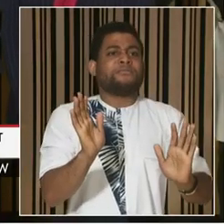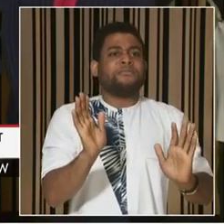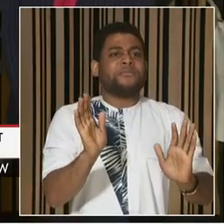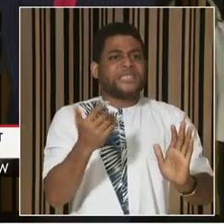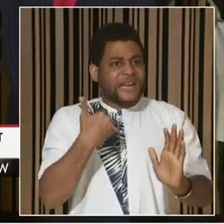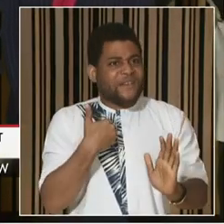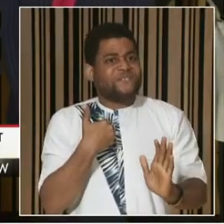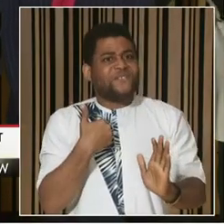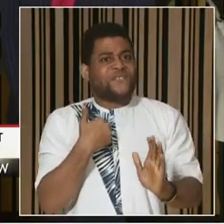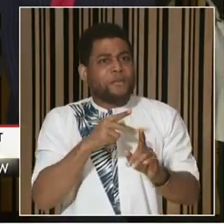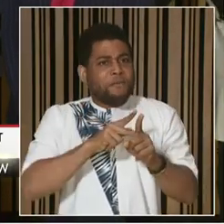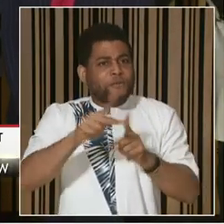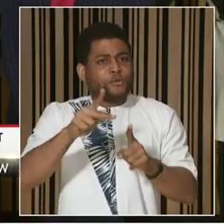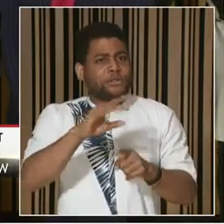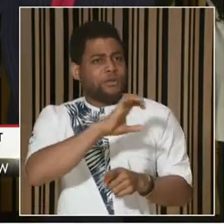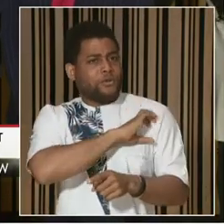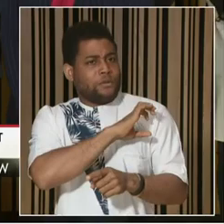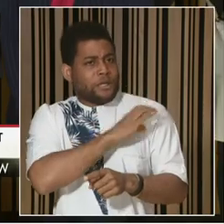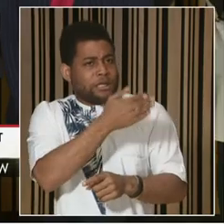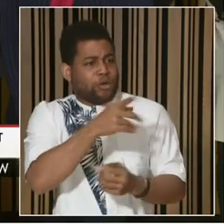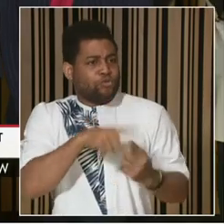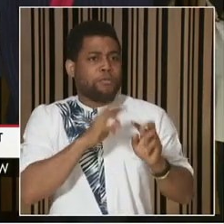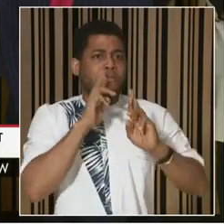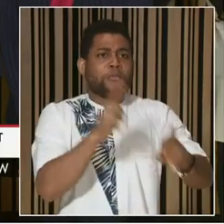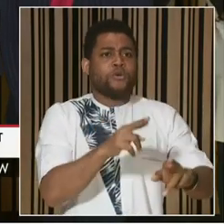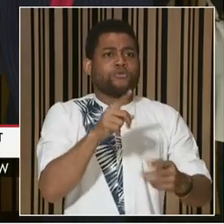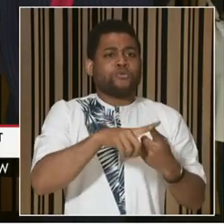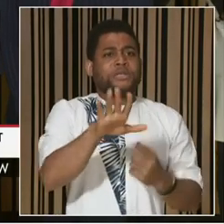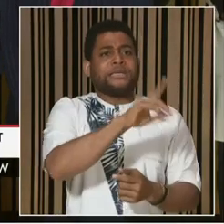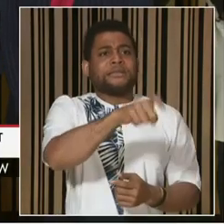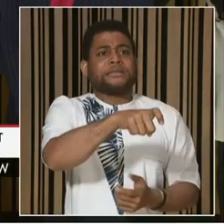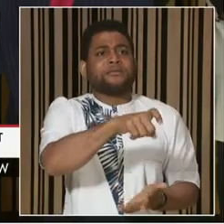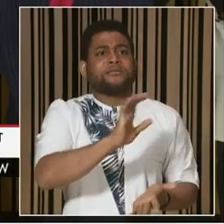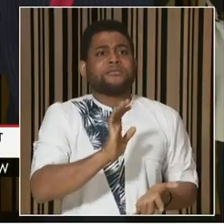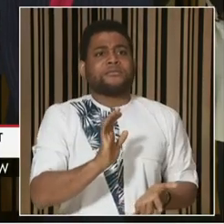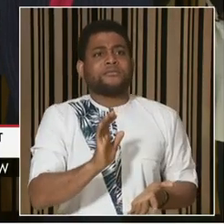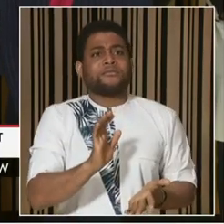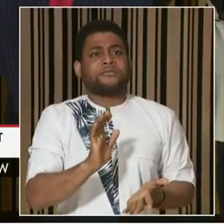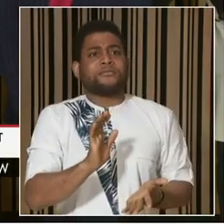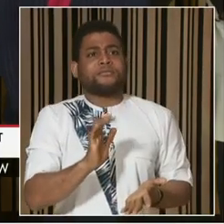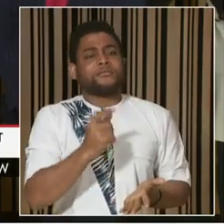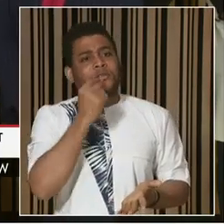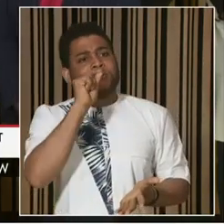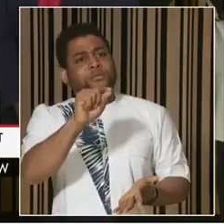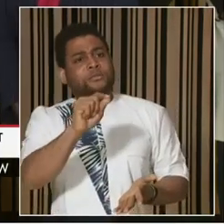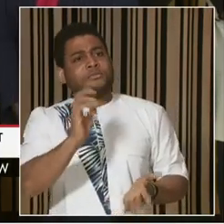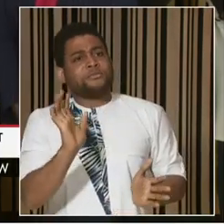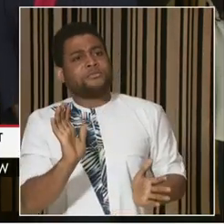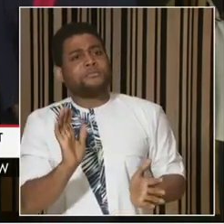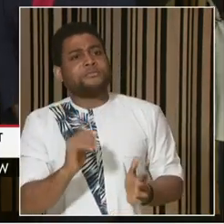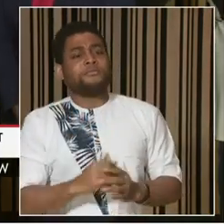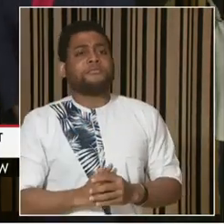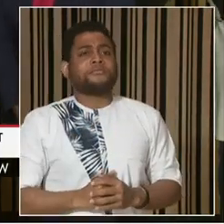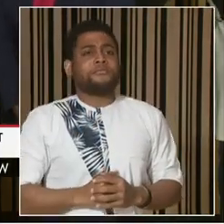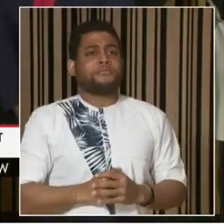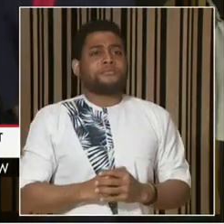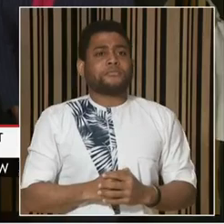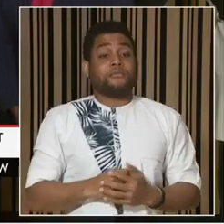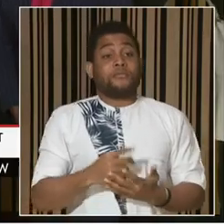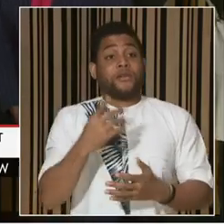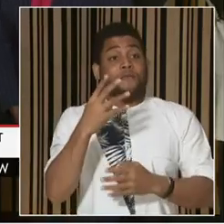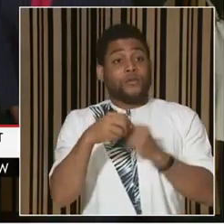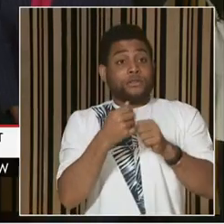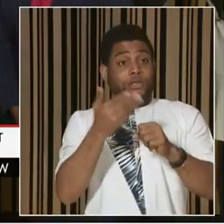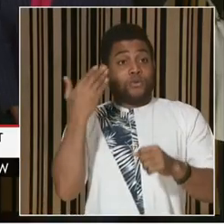officers there to respond to what they need. A few years back, Kathy Lanier, nobody questioned it then,